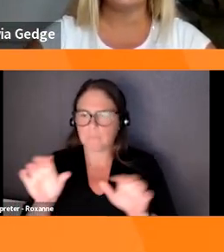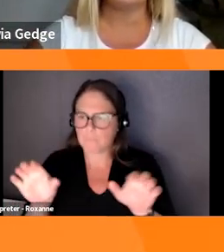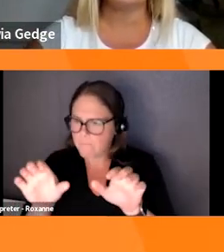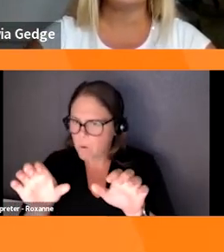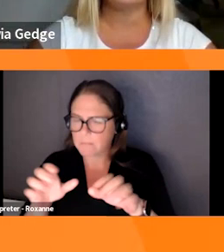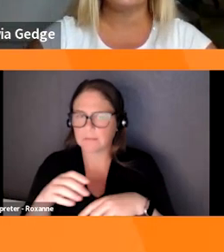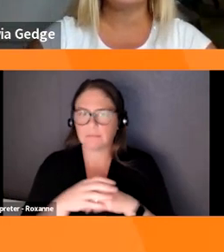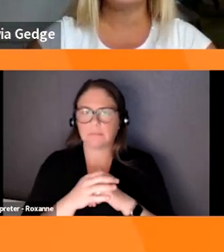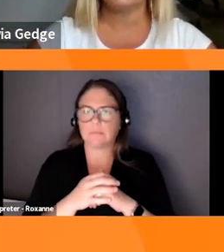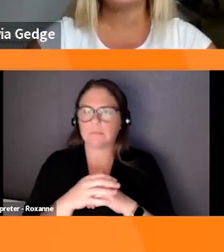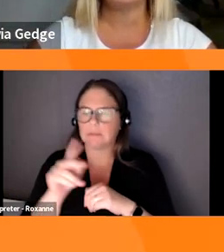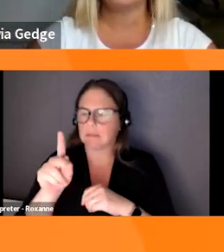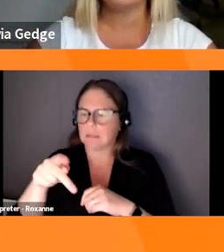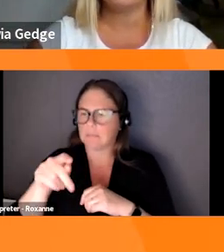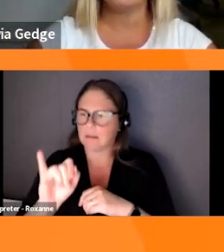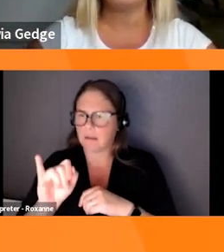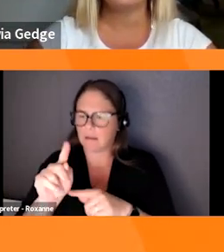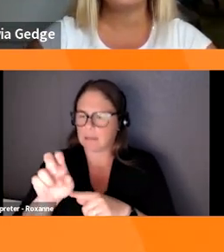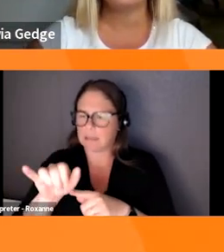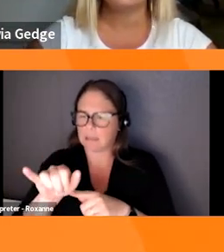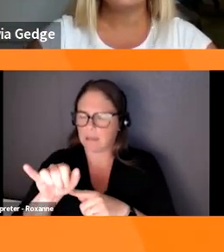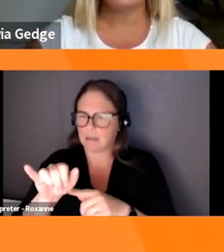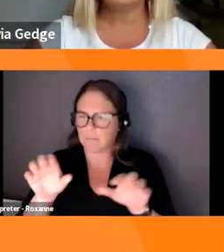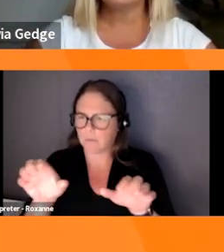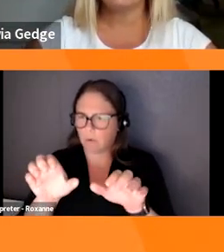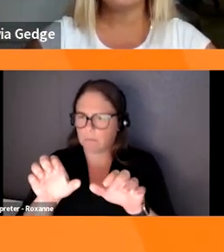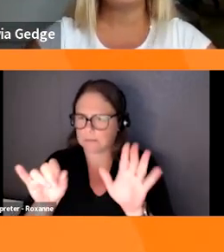the analysis was just part of the